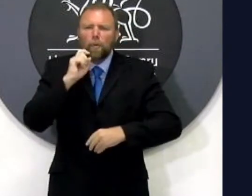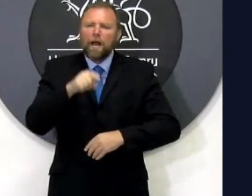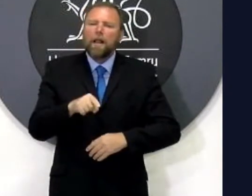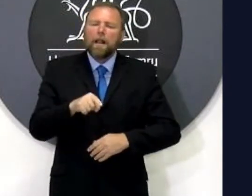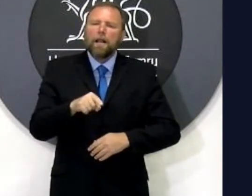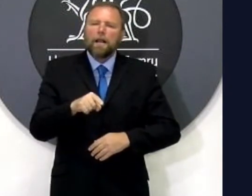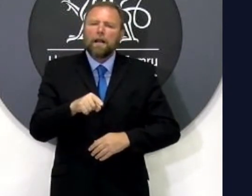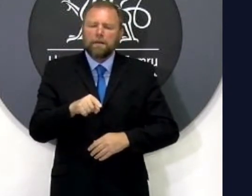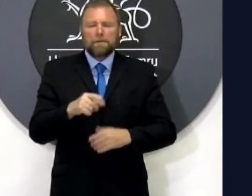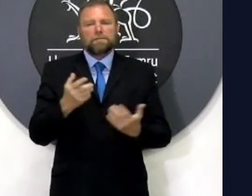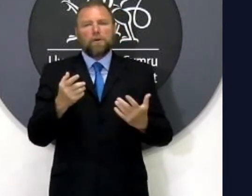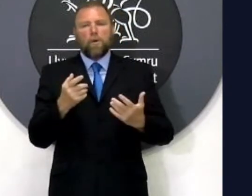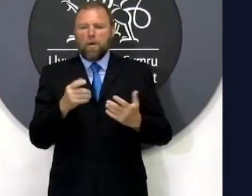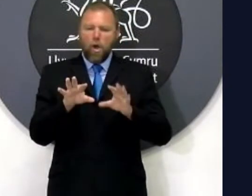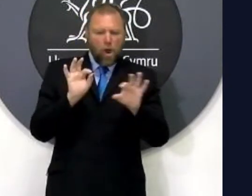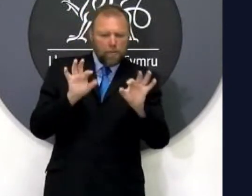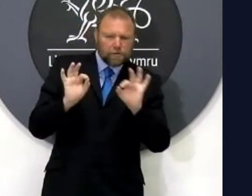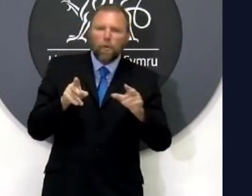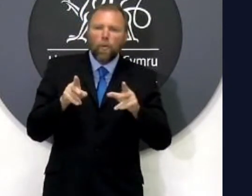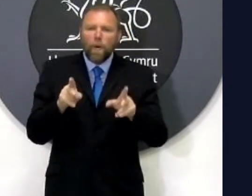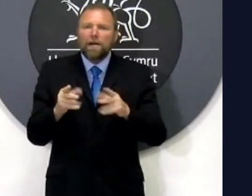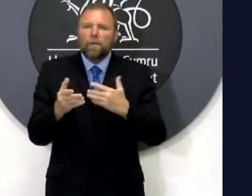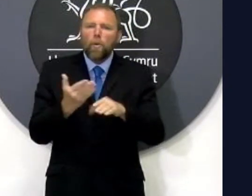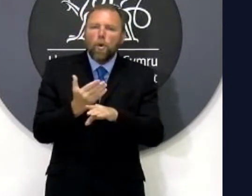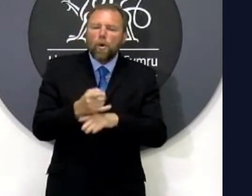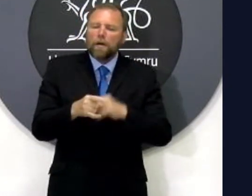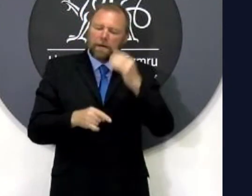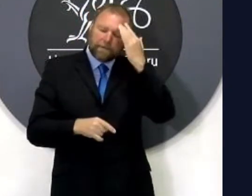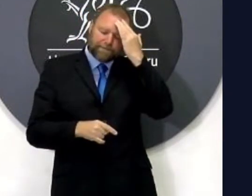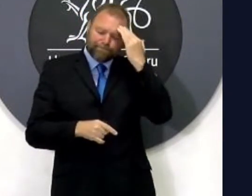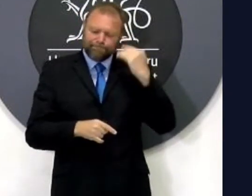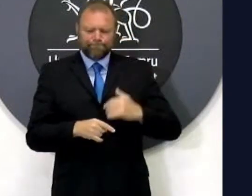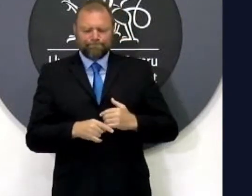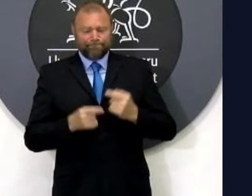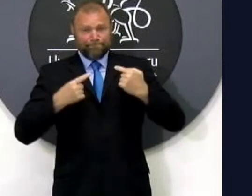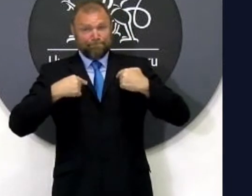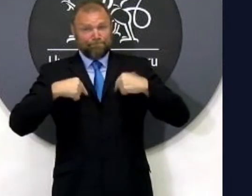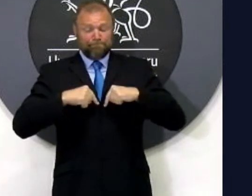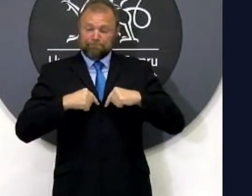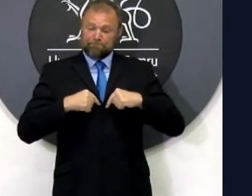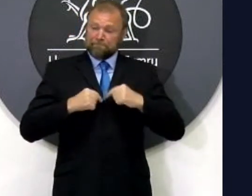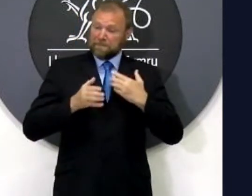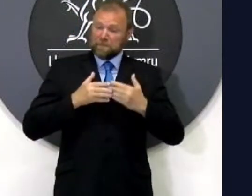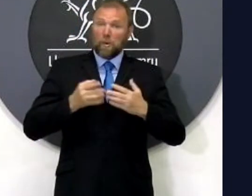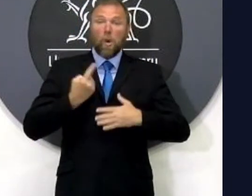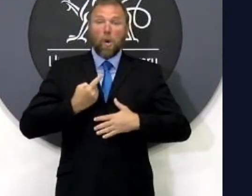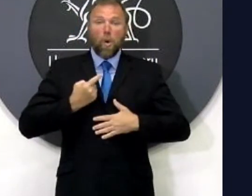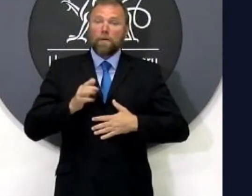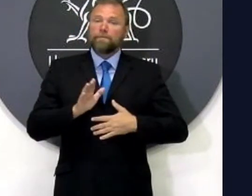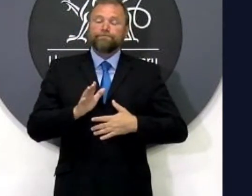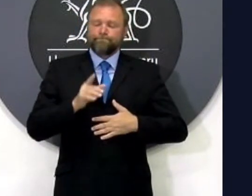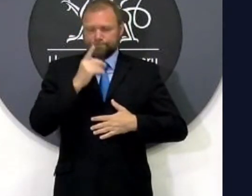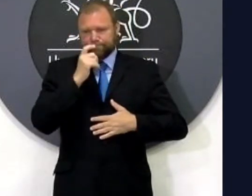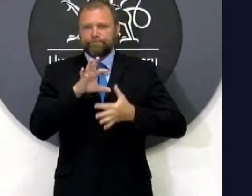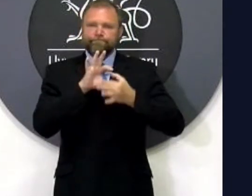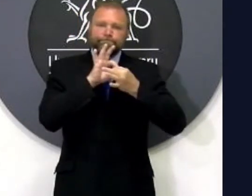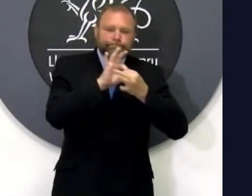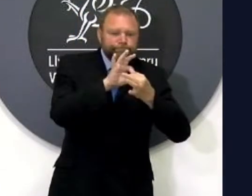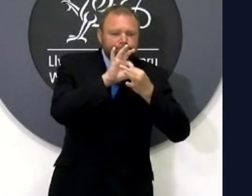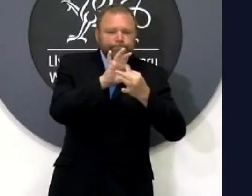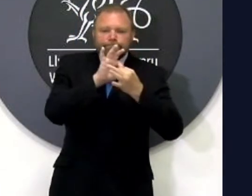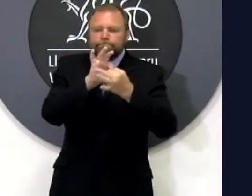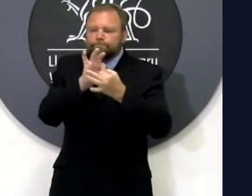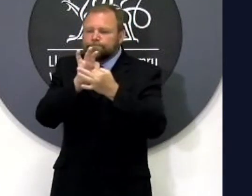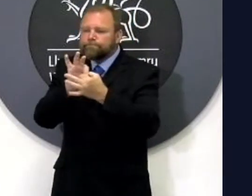to them. We'll only be able to tackle this, however, if we work in partnership together, building on the cooperation